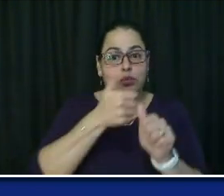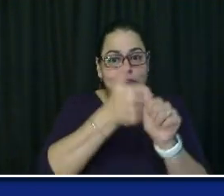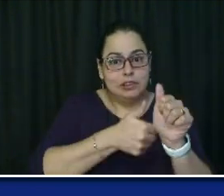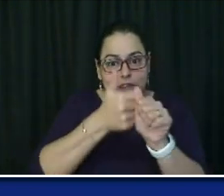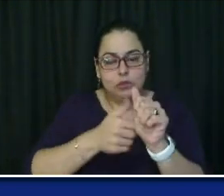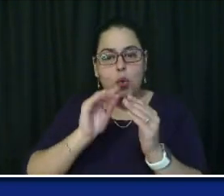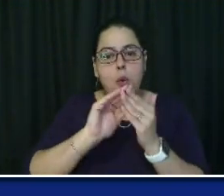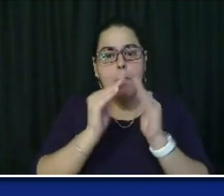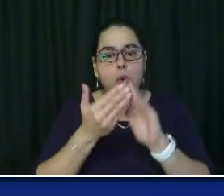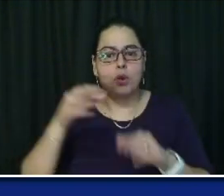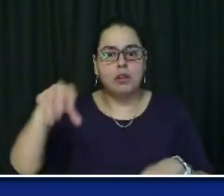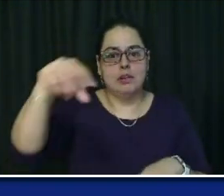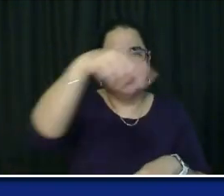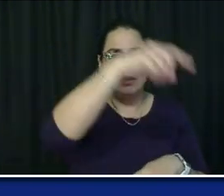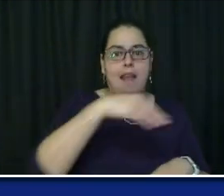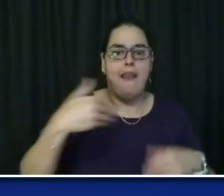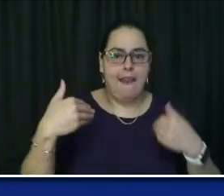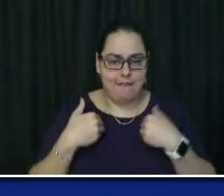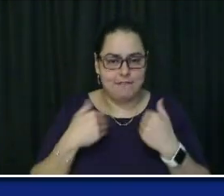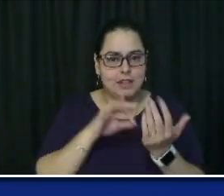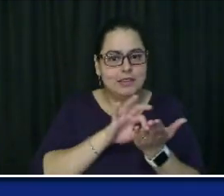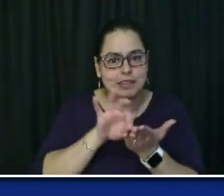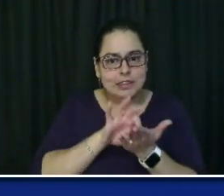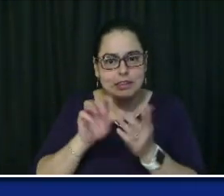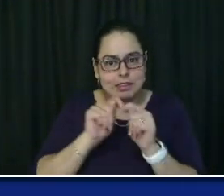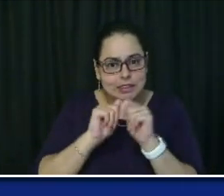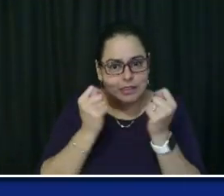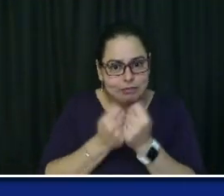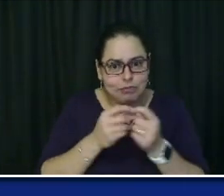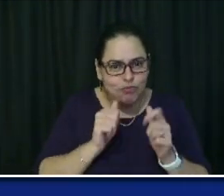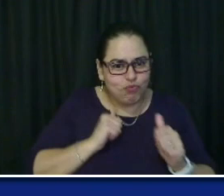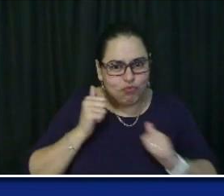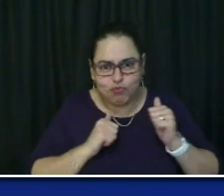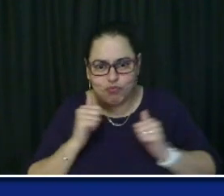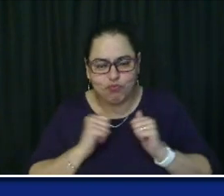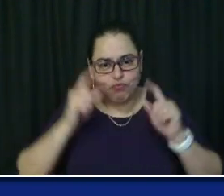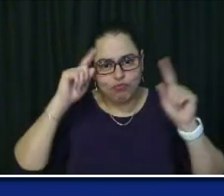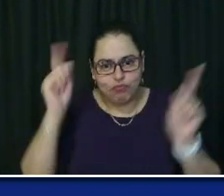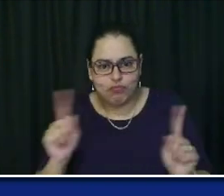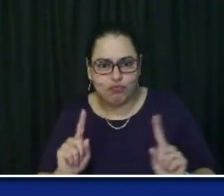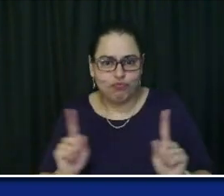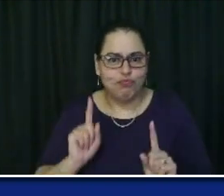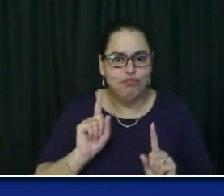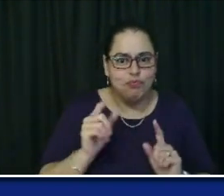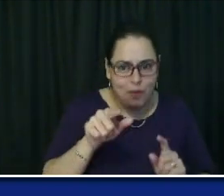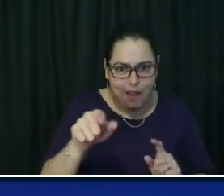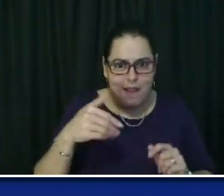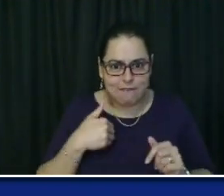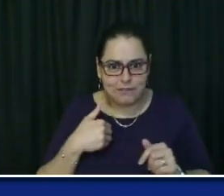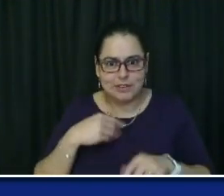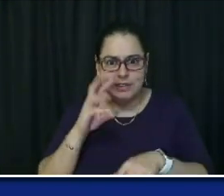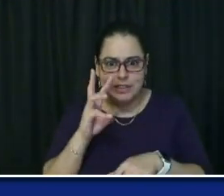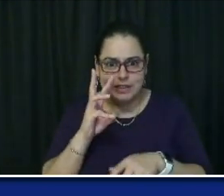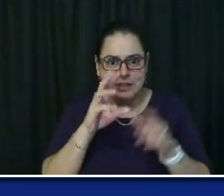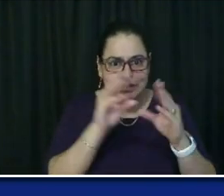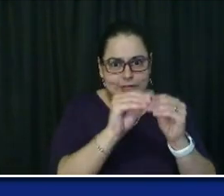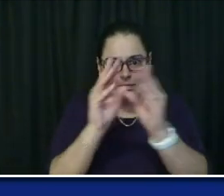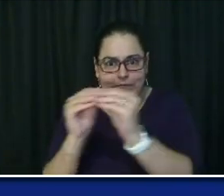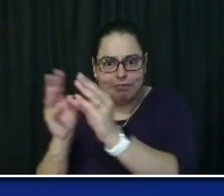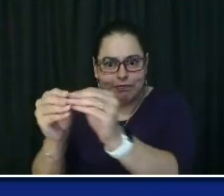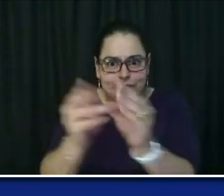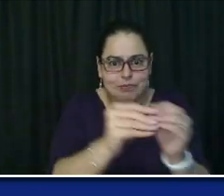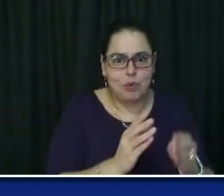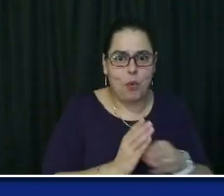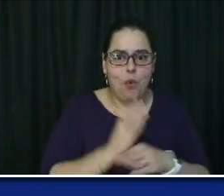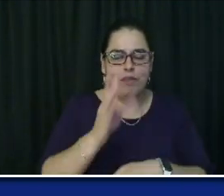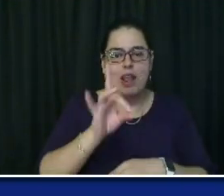an 80% response. That compares to no communities having an 80% response in 2010. And there were a